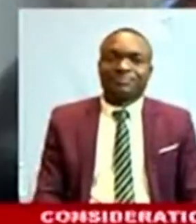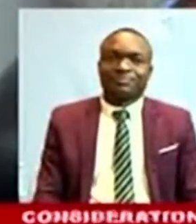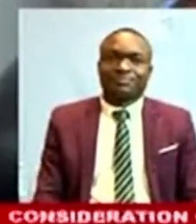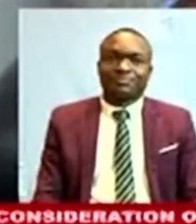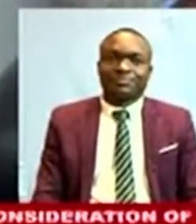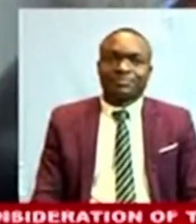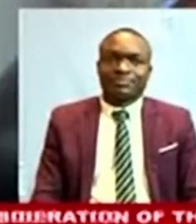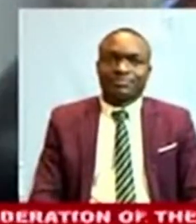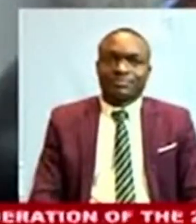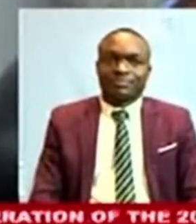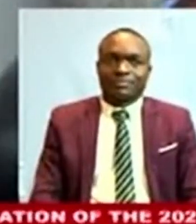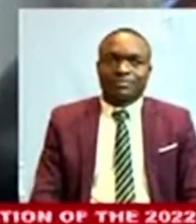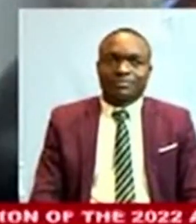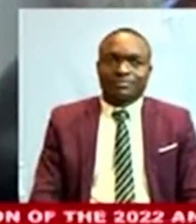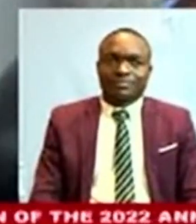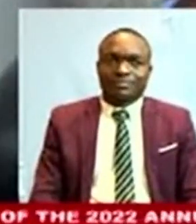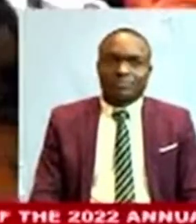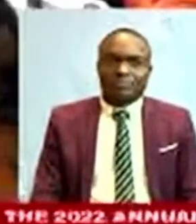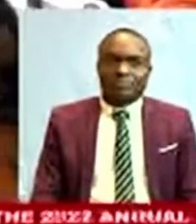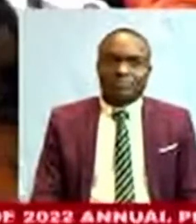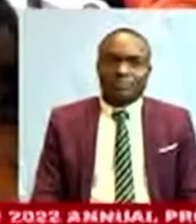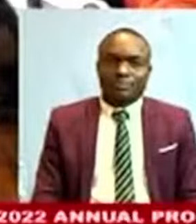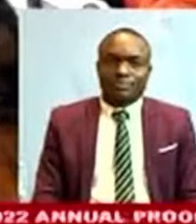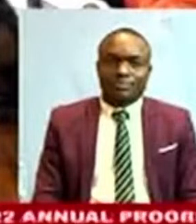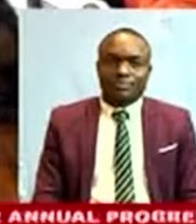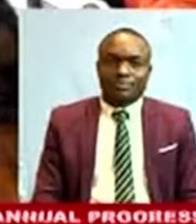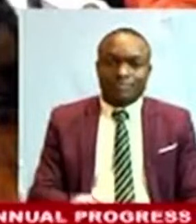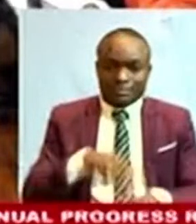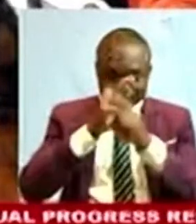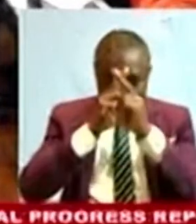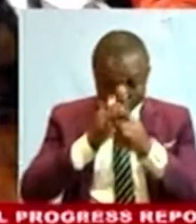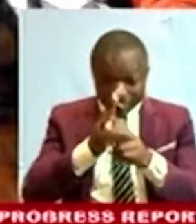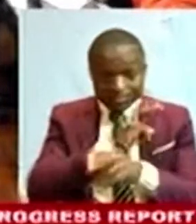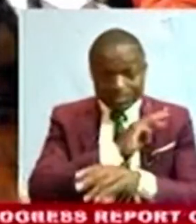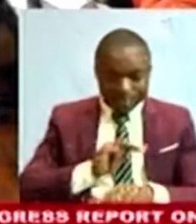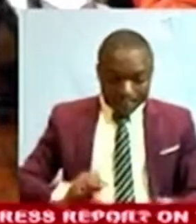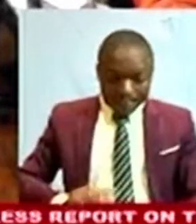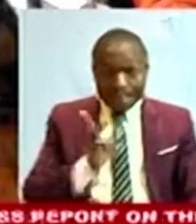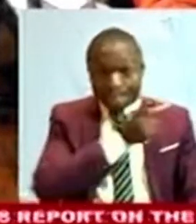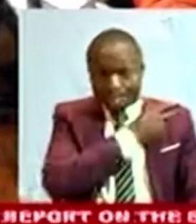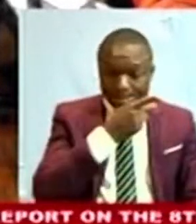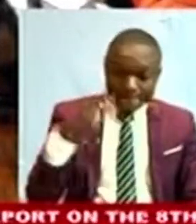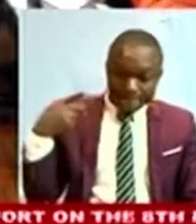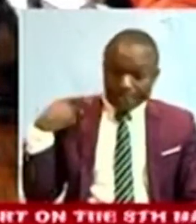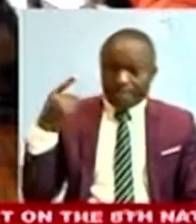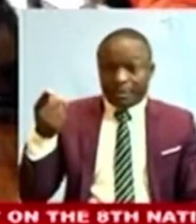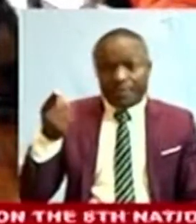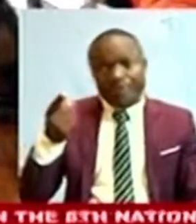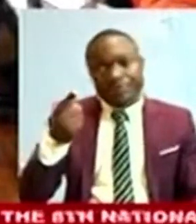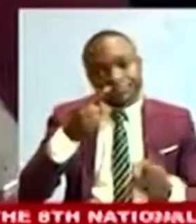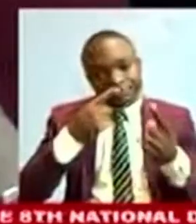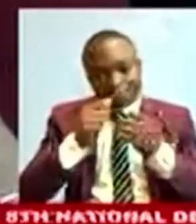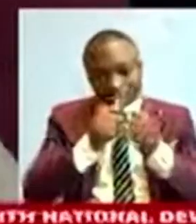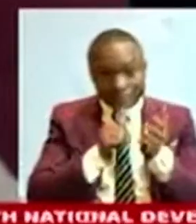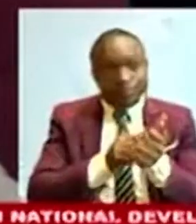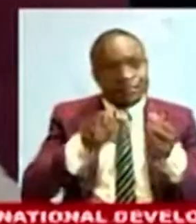ahead. Okay. Honorable members of parliament, let me also just highlight the issues of